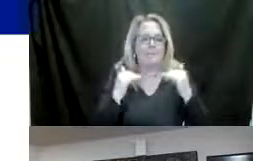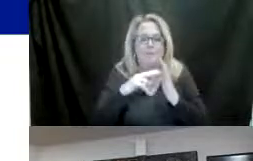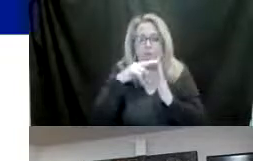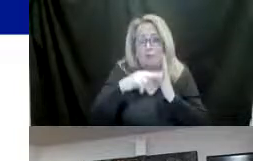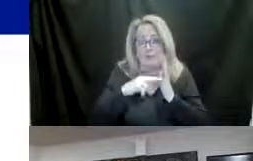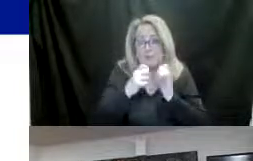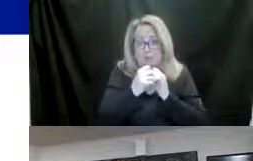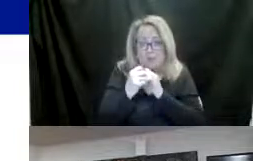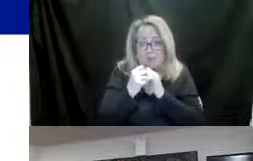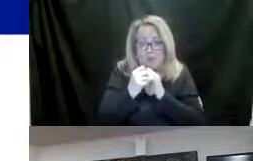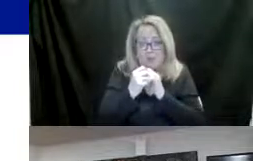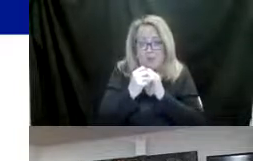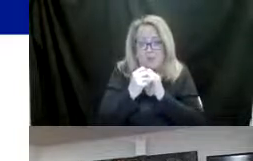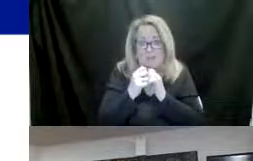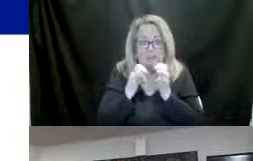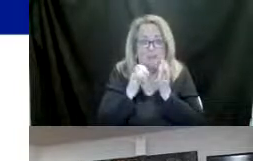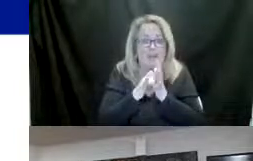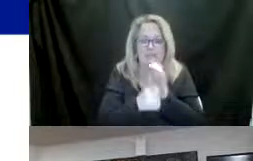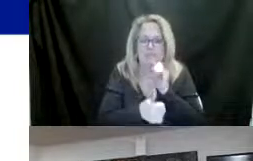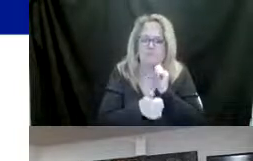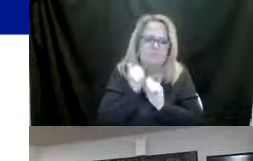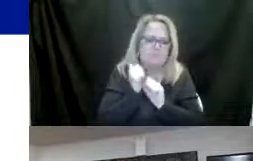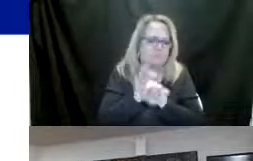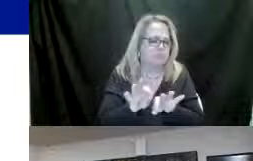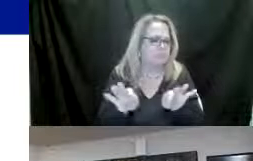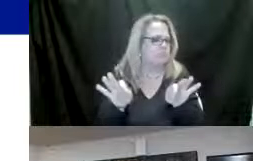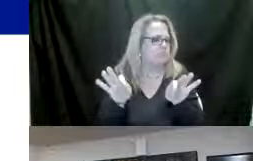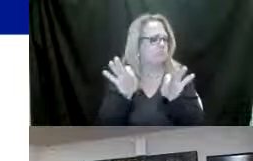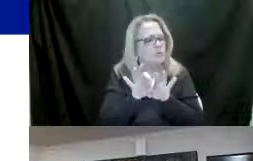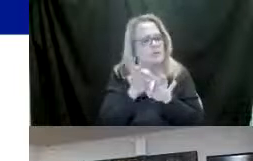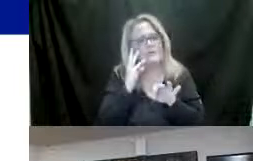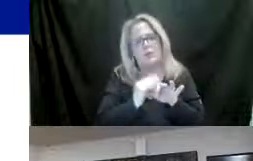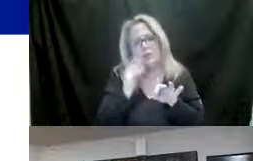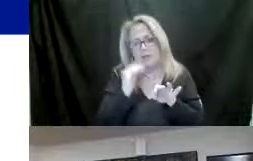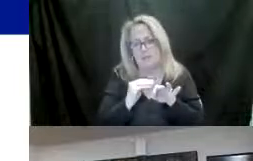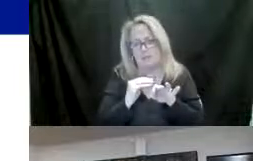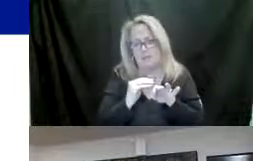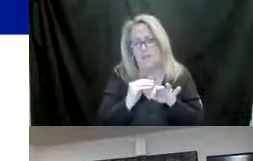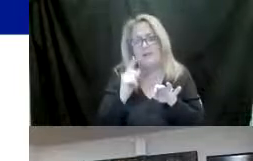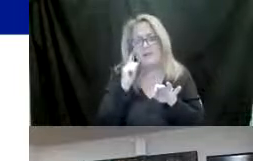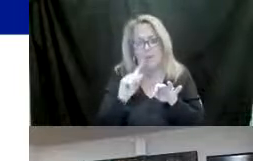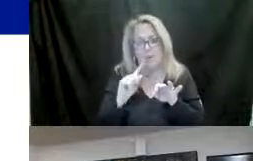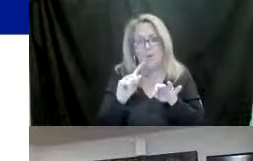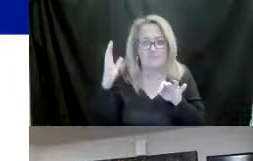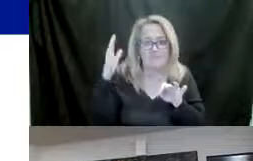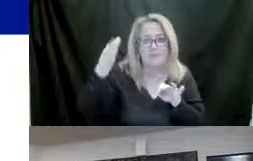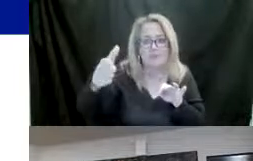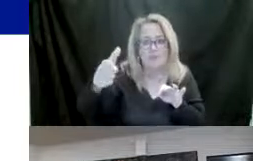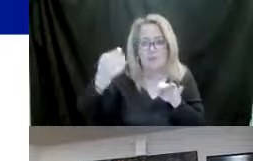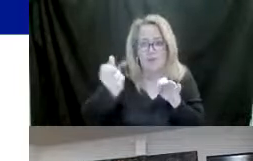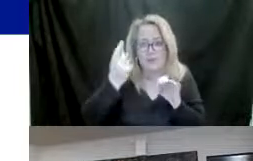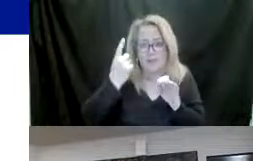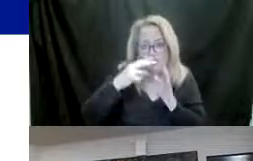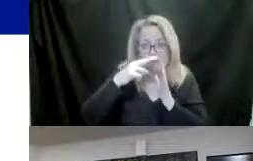being one of the most critical experiences in a child's life for literacy later on. But for many